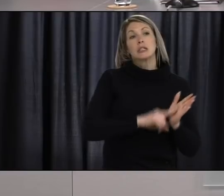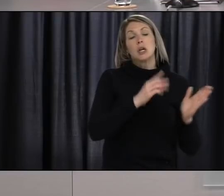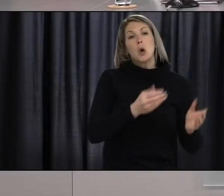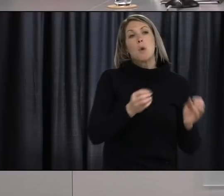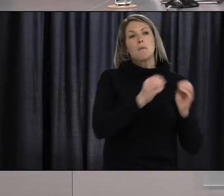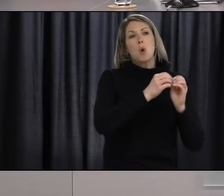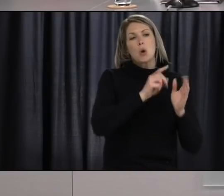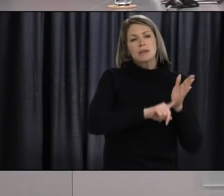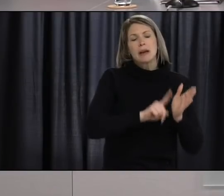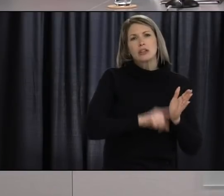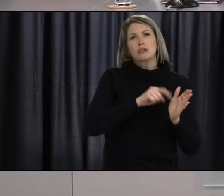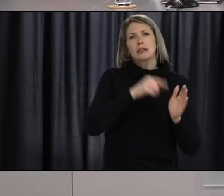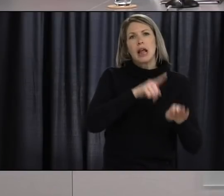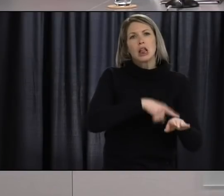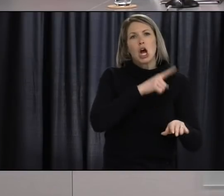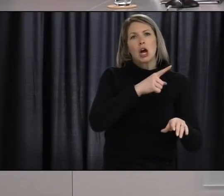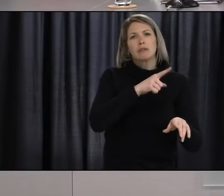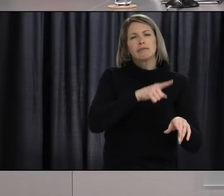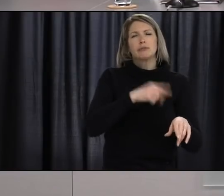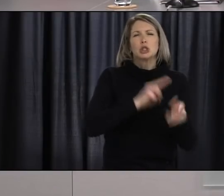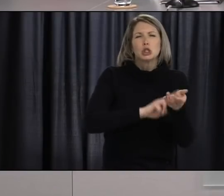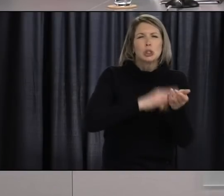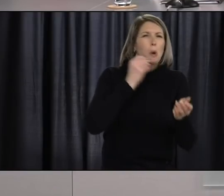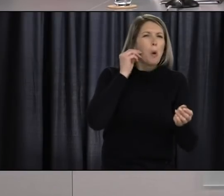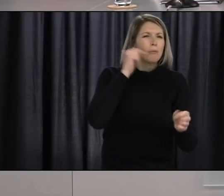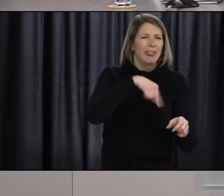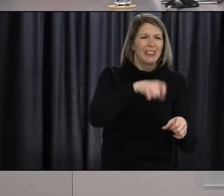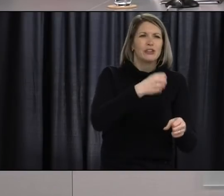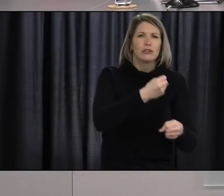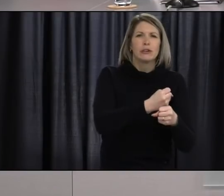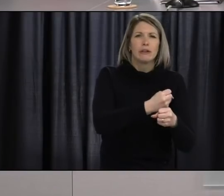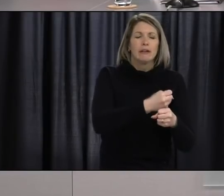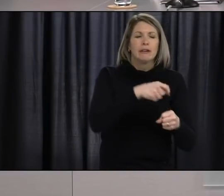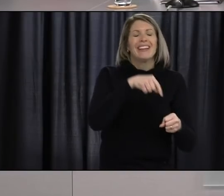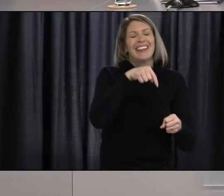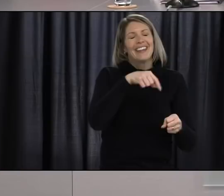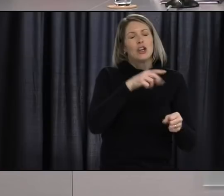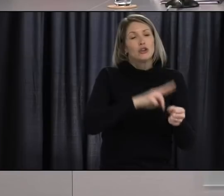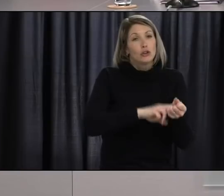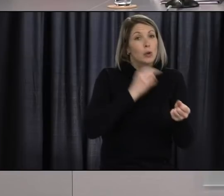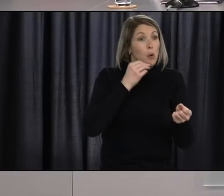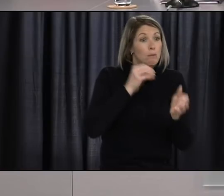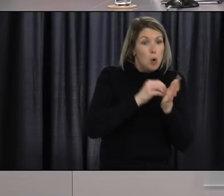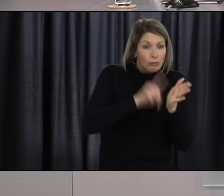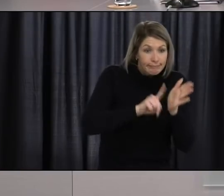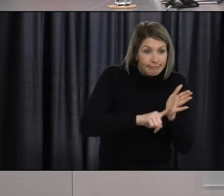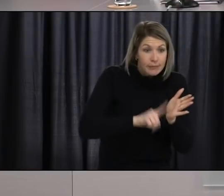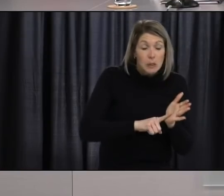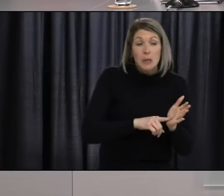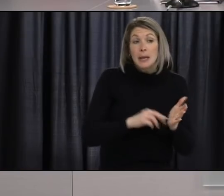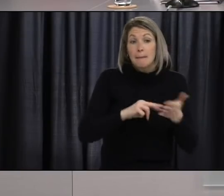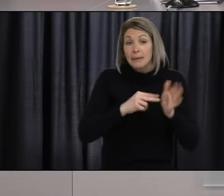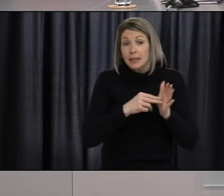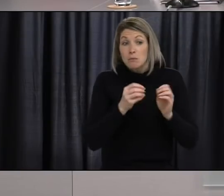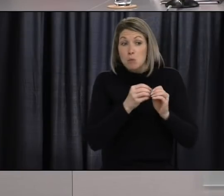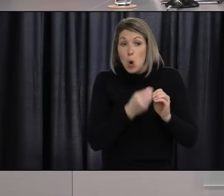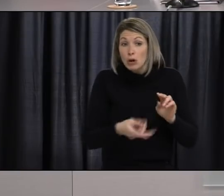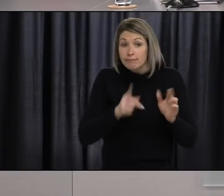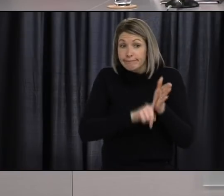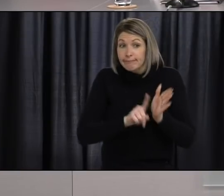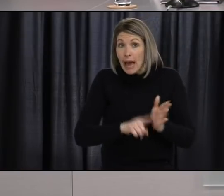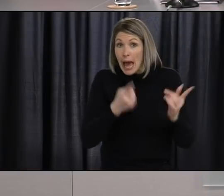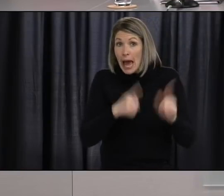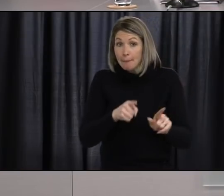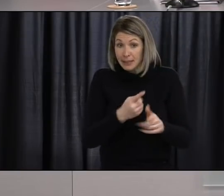being conducted right now, and has the frequency increased since your comments last week? From the point of